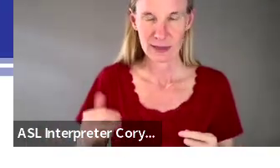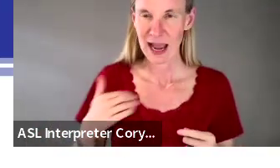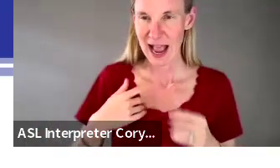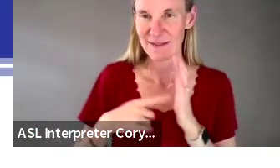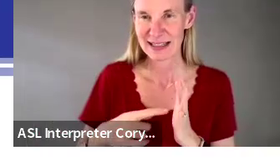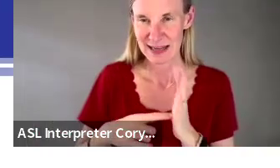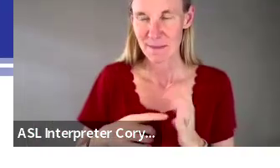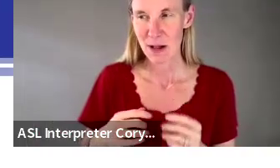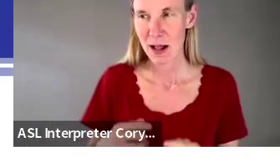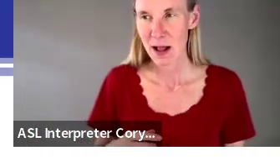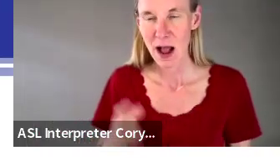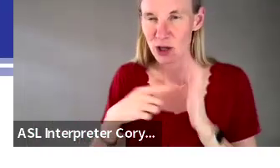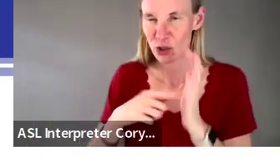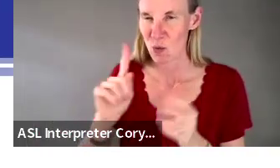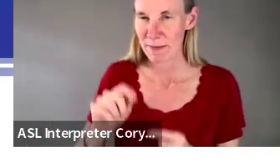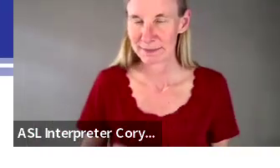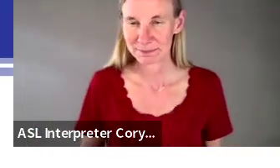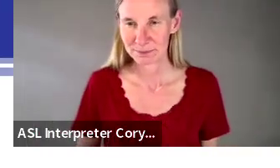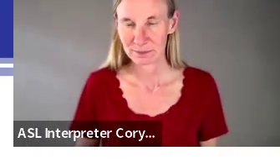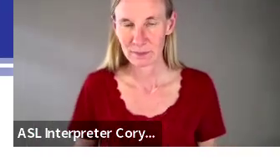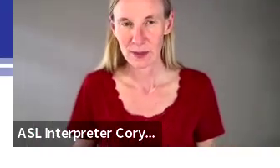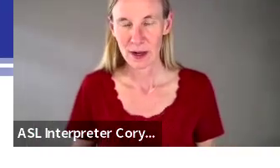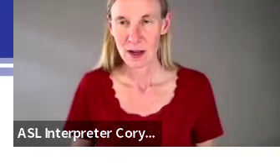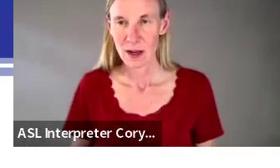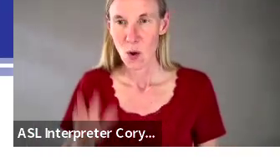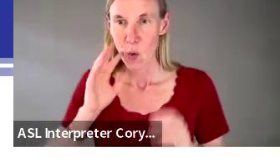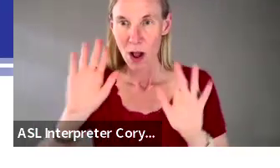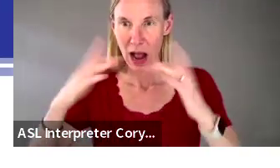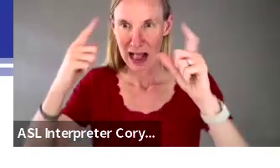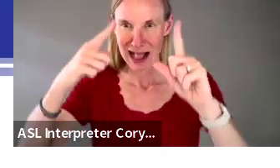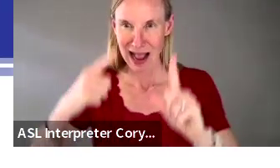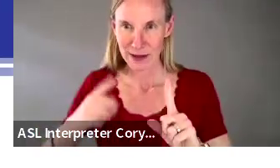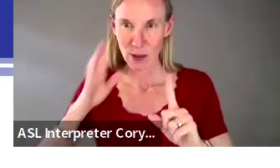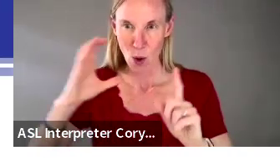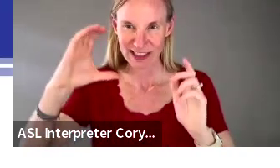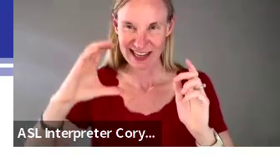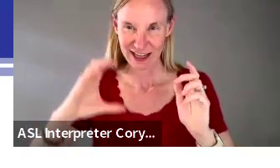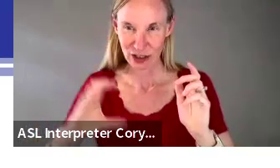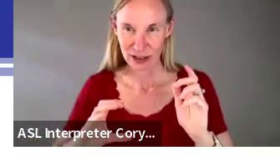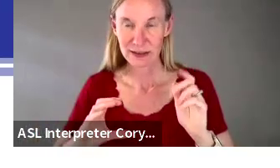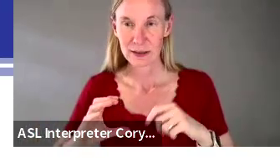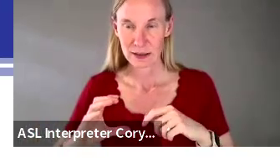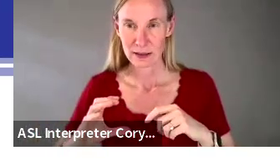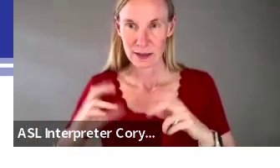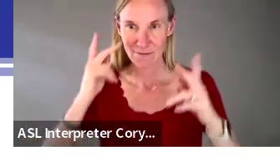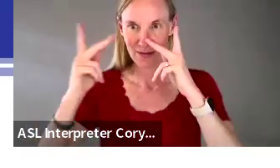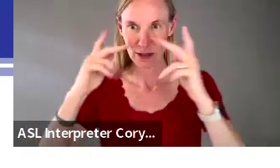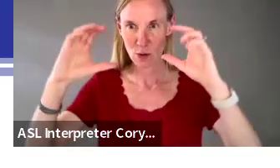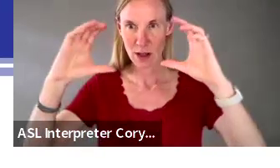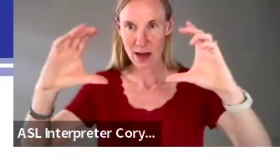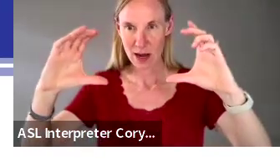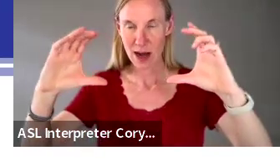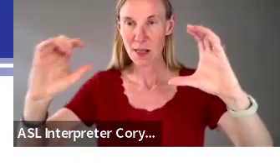It's on this one that I'll show you in a minute, but it's going to highlight those sections visually, as it also